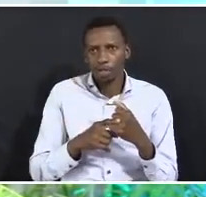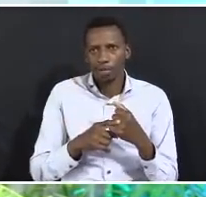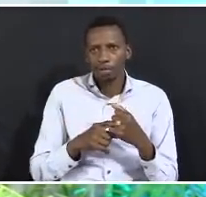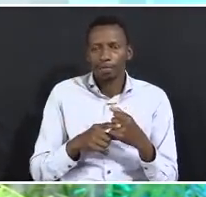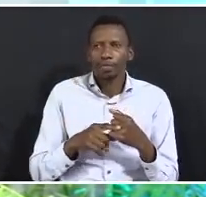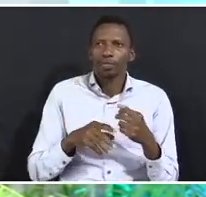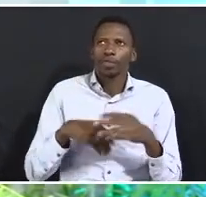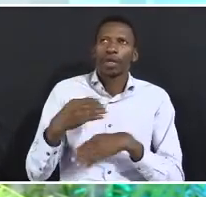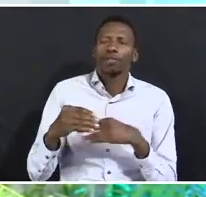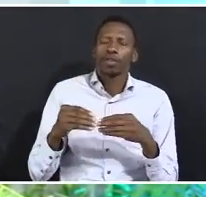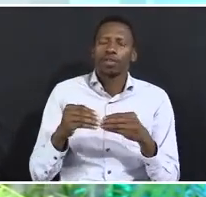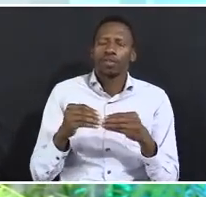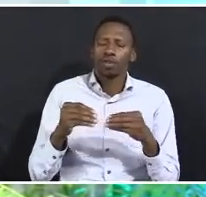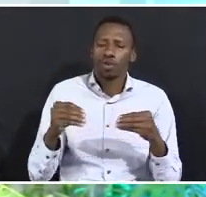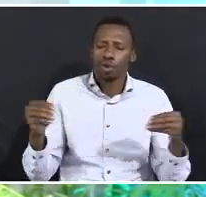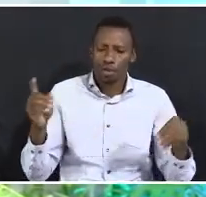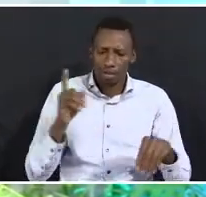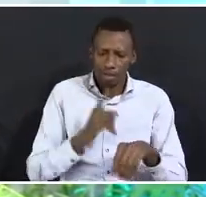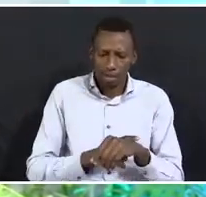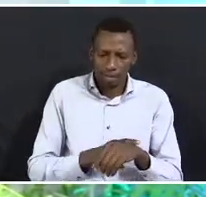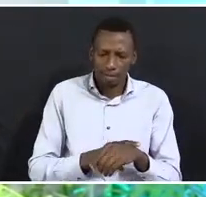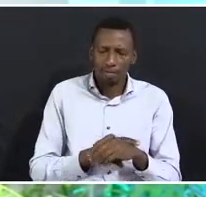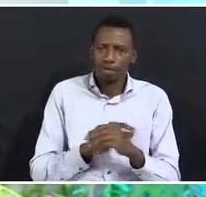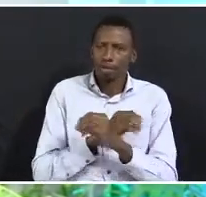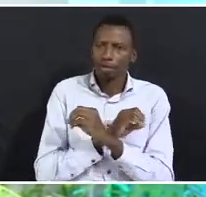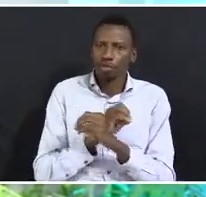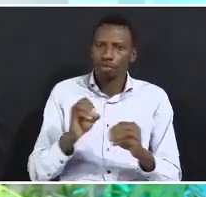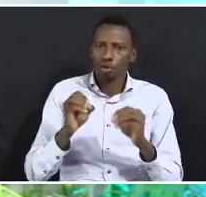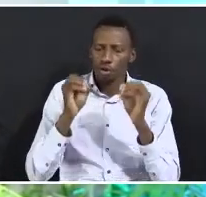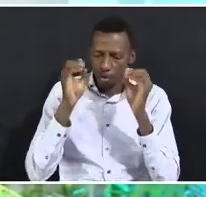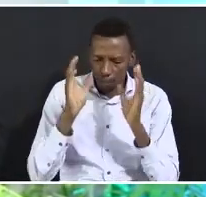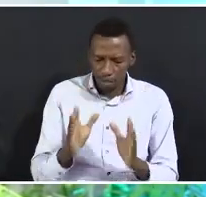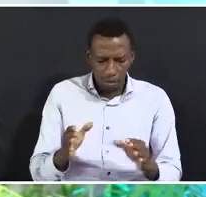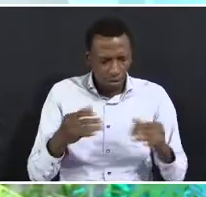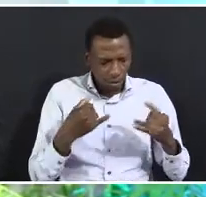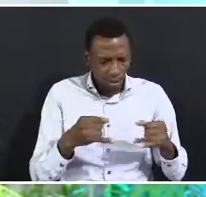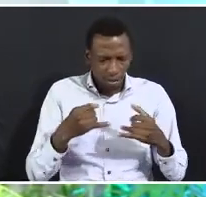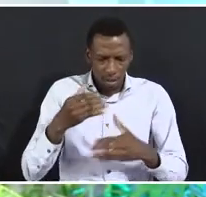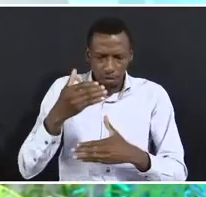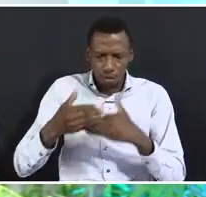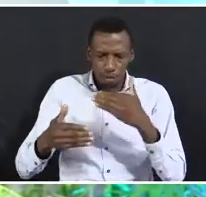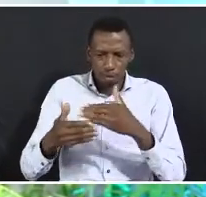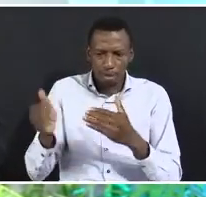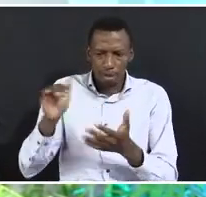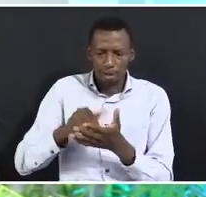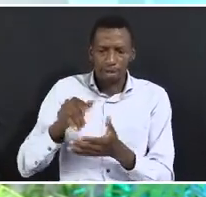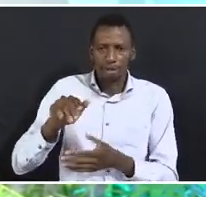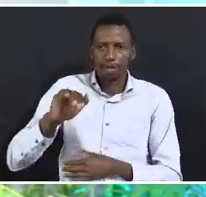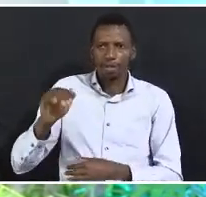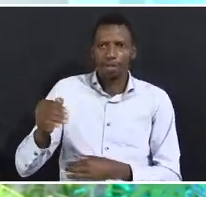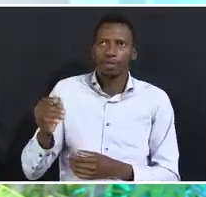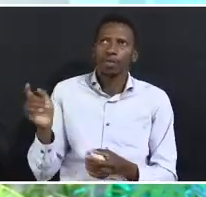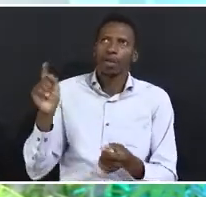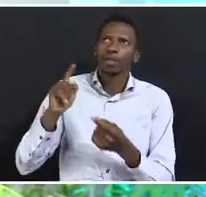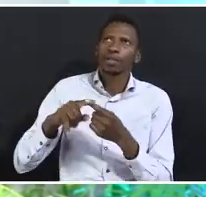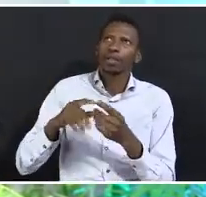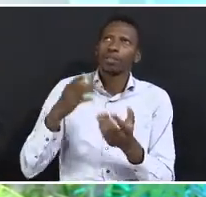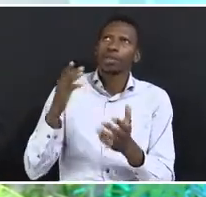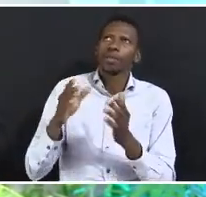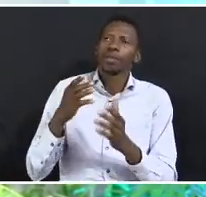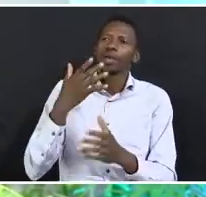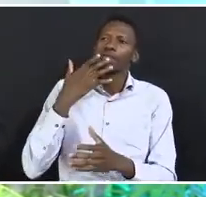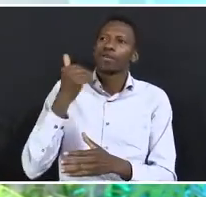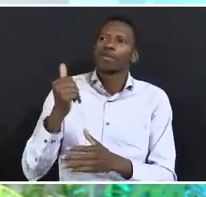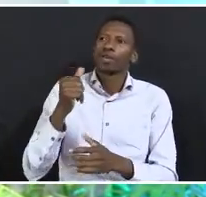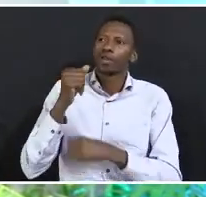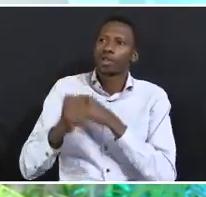long period of time, no one attempted to reconstruct this city until a man 500 years later,